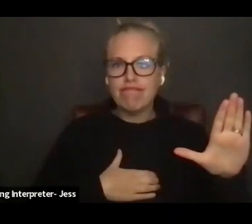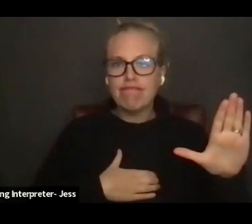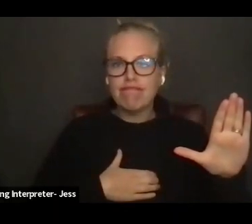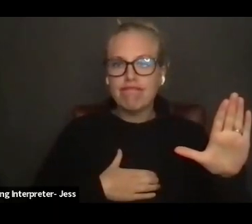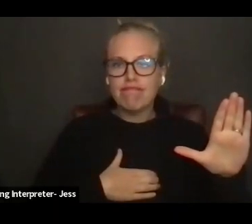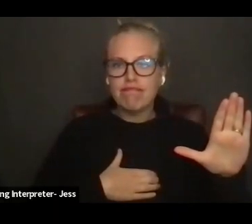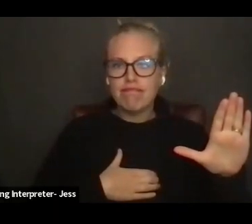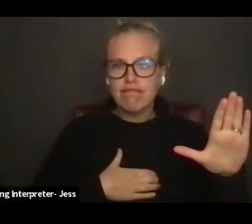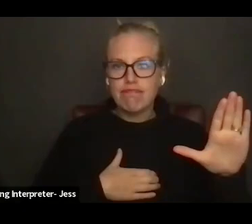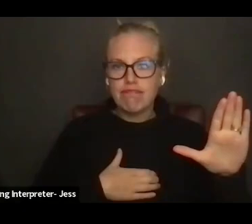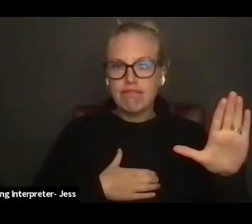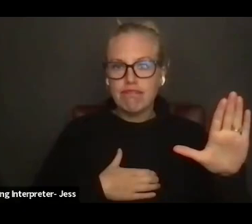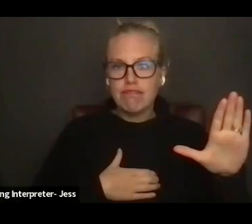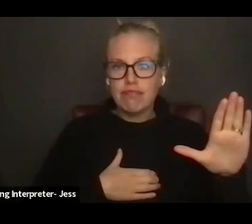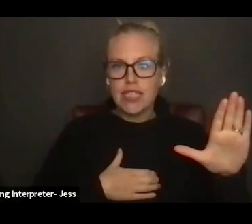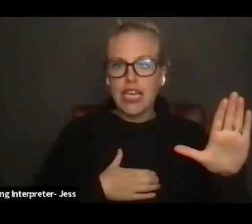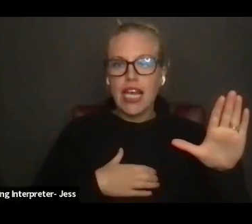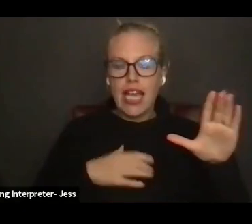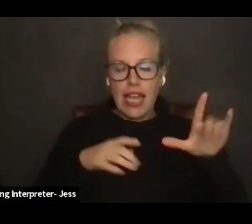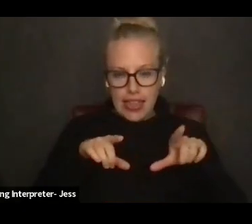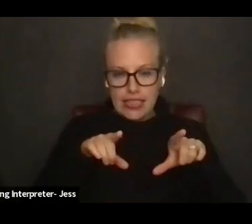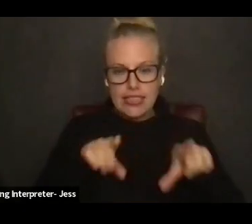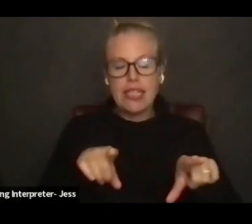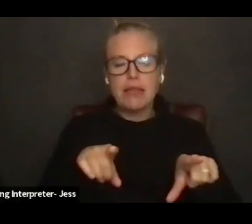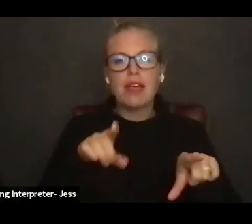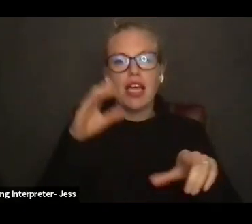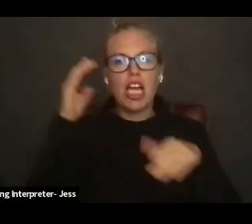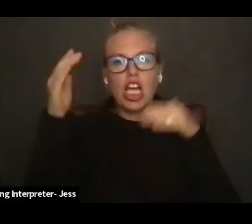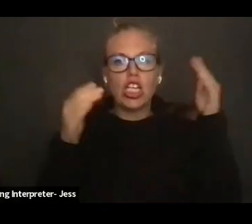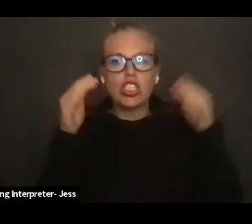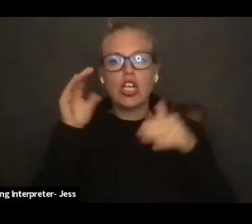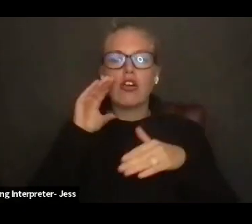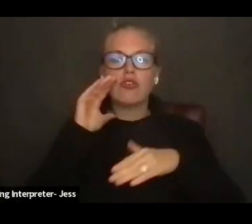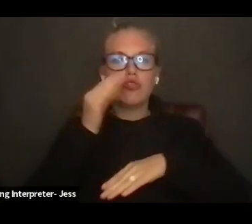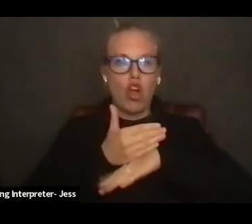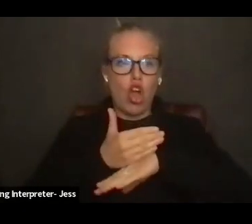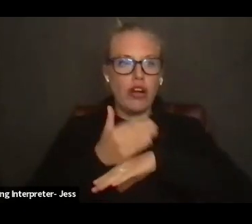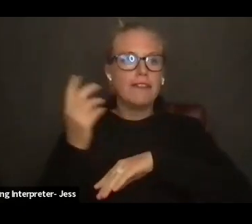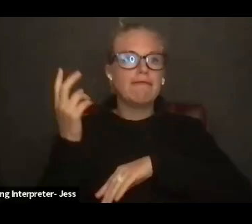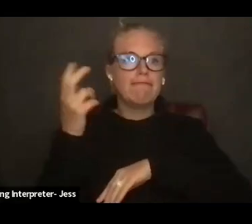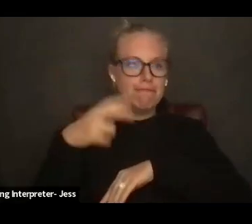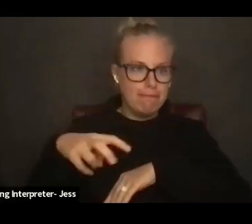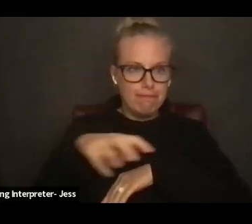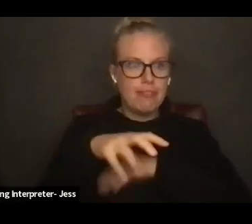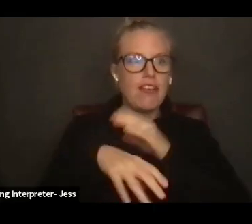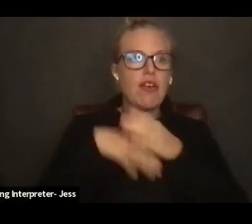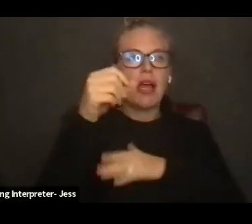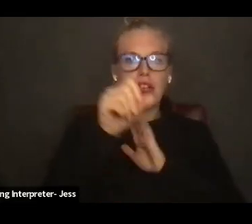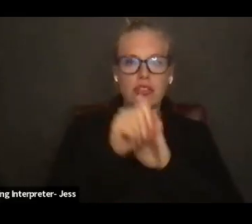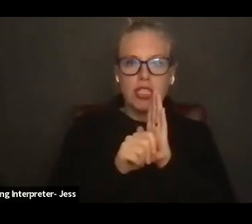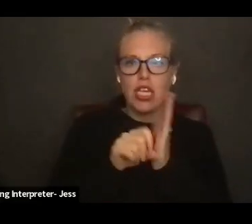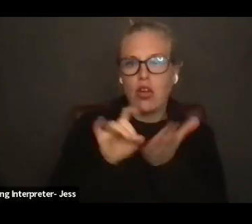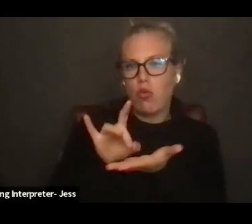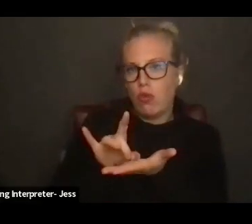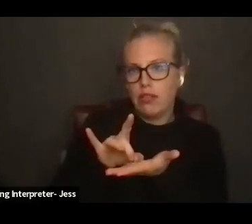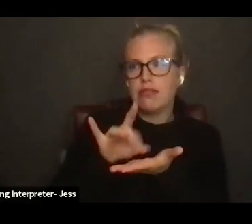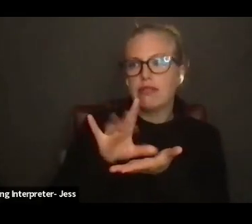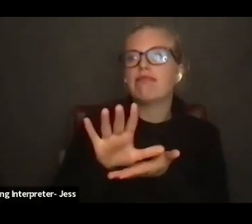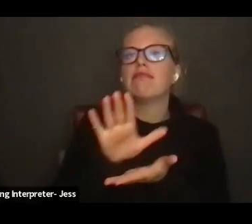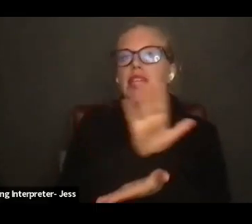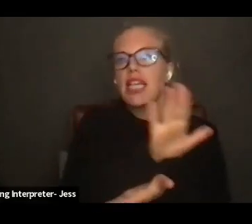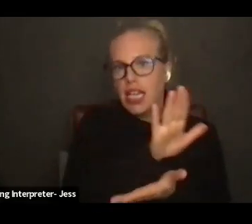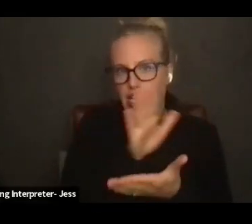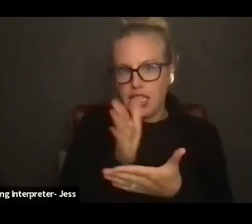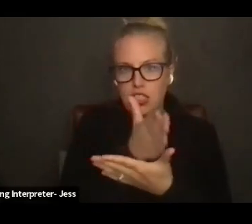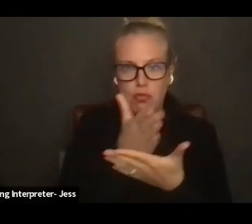This was when his adult daughter came in from out of state and tried to push out